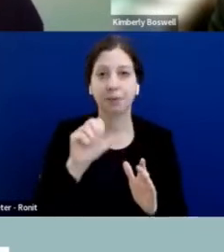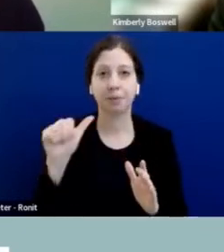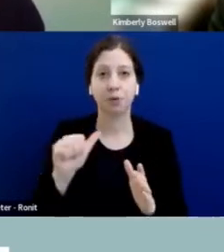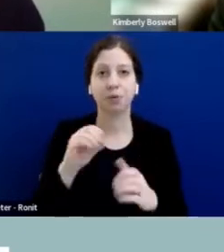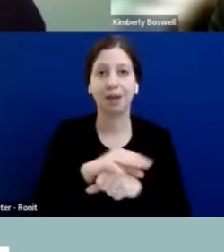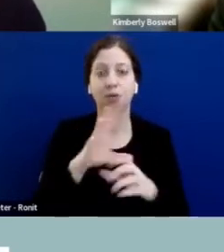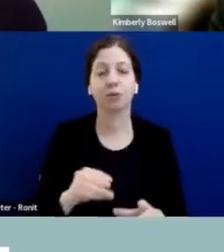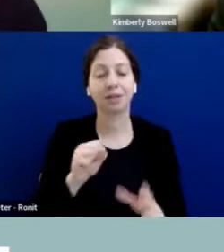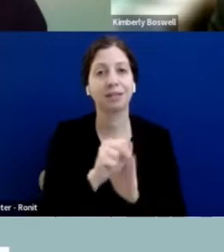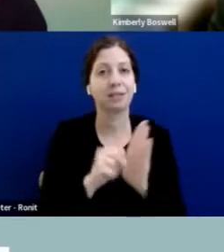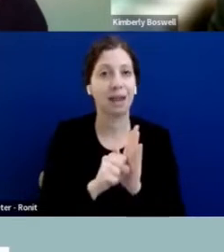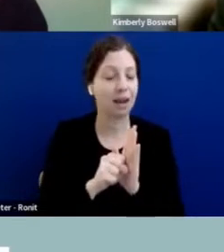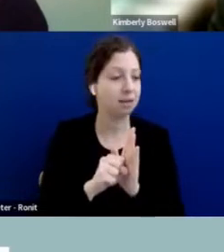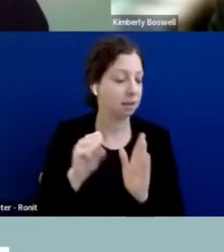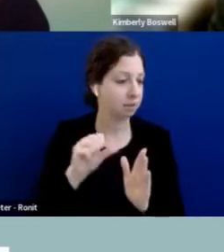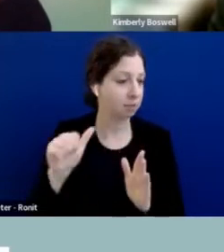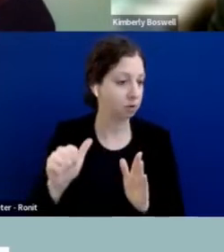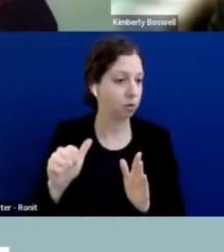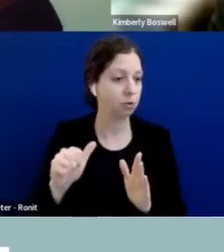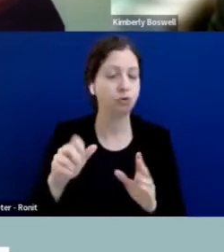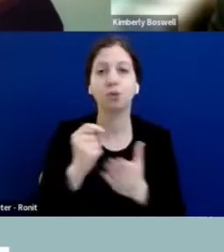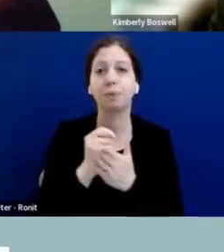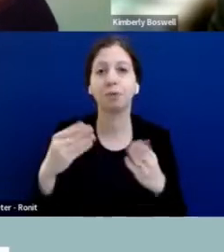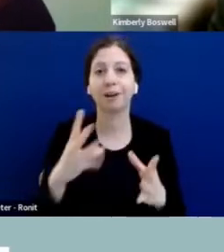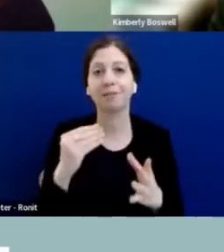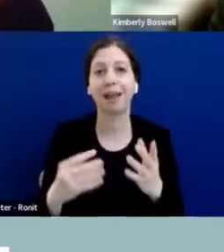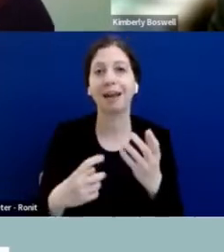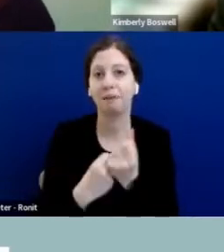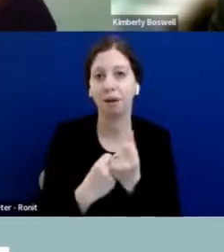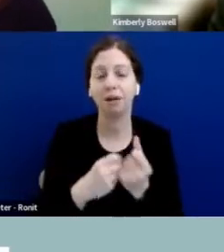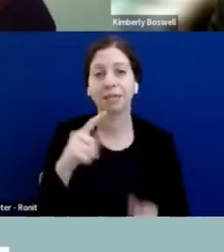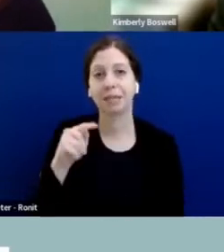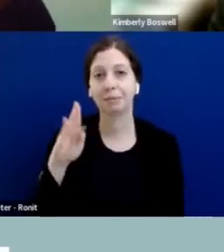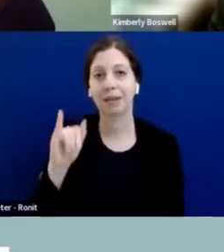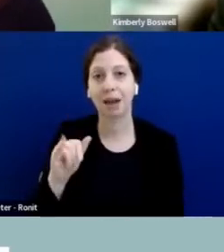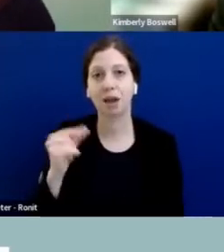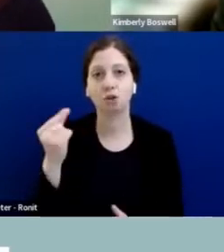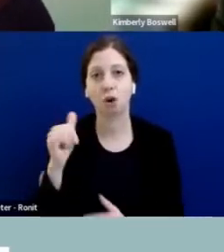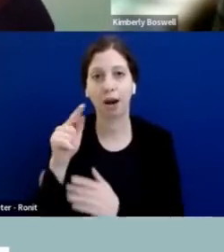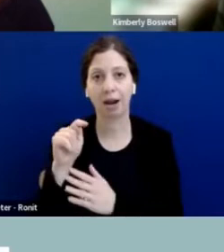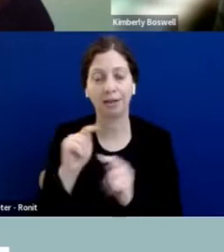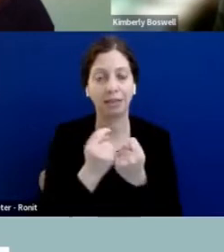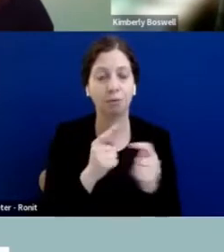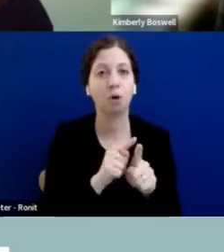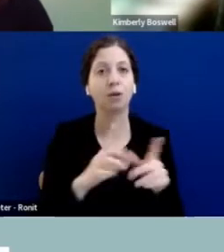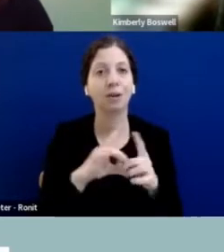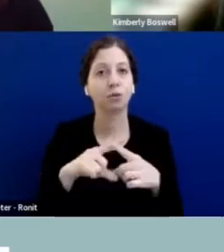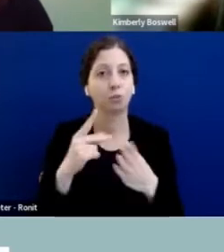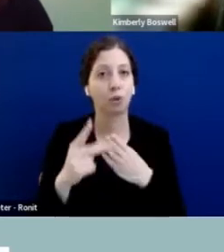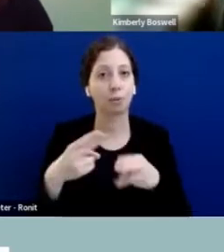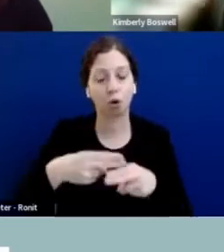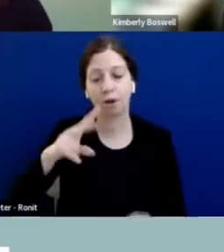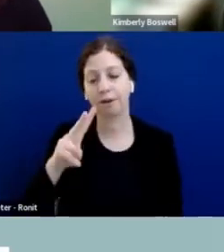treatment providers and advocates. The TBI grant team was also connected to a program called VITAL,